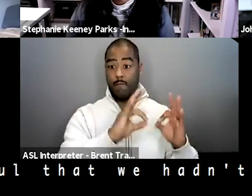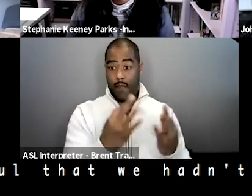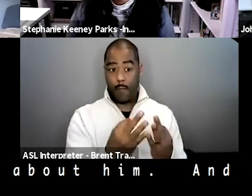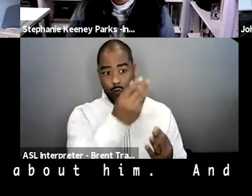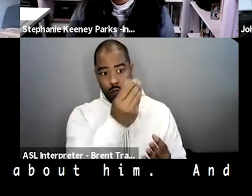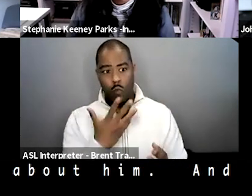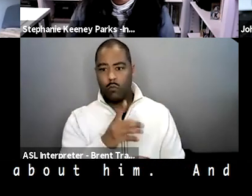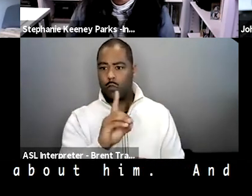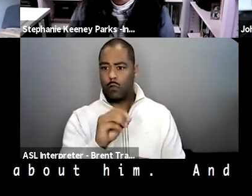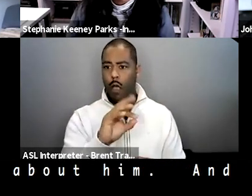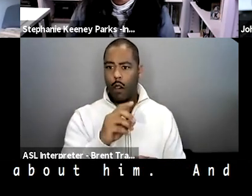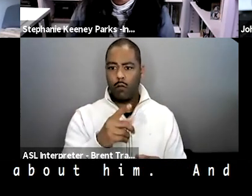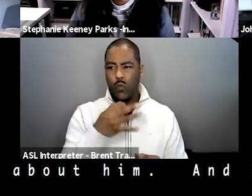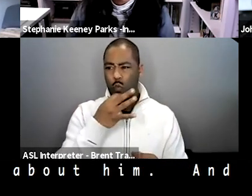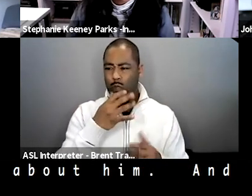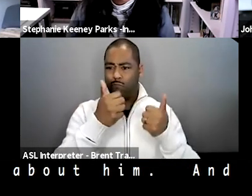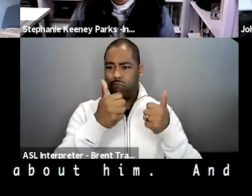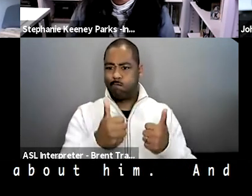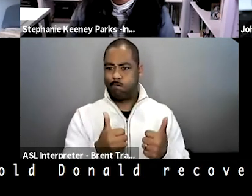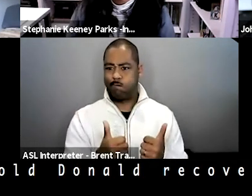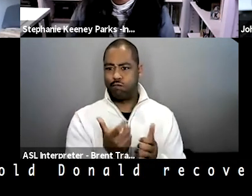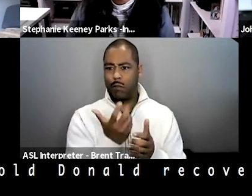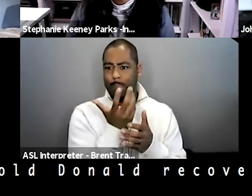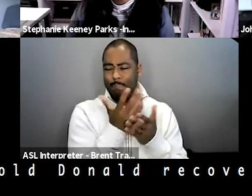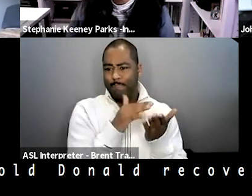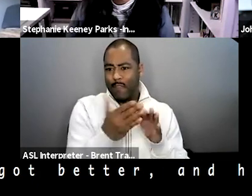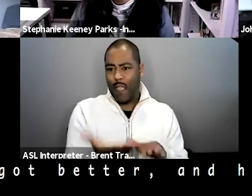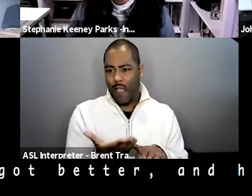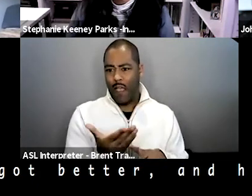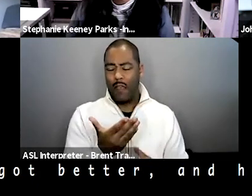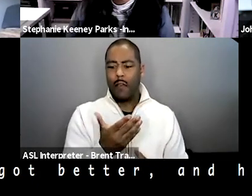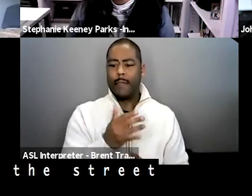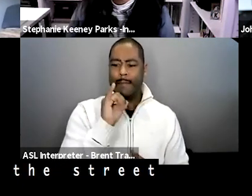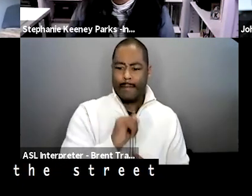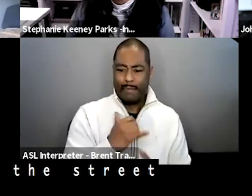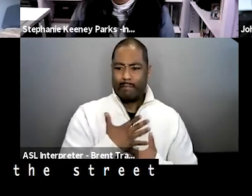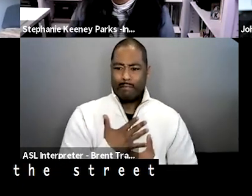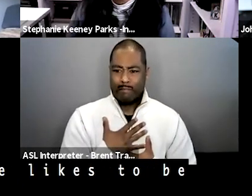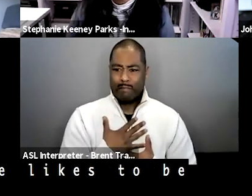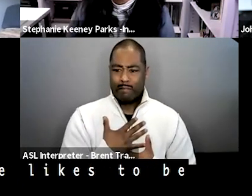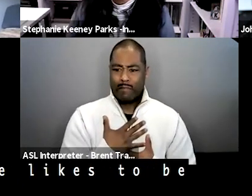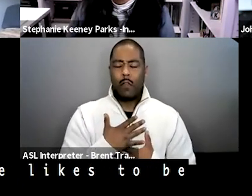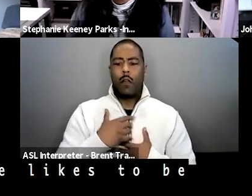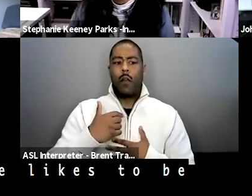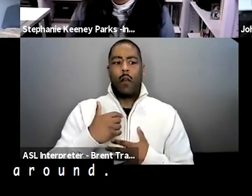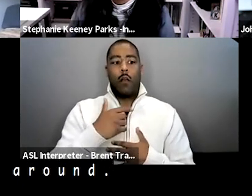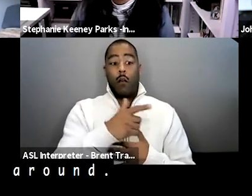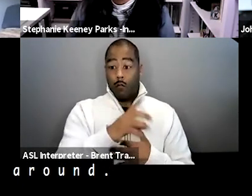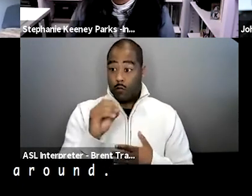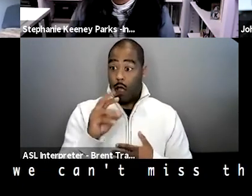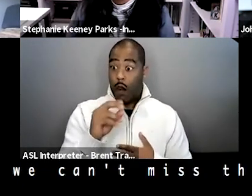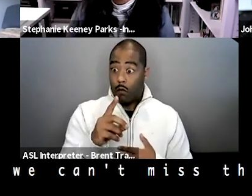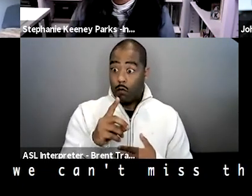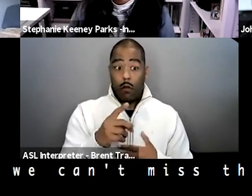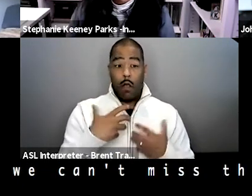also sorrowful for the fact that we hadn't actually ever filmed a movie about him. And then lo and behold, Donald recovered and he got